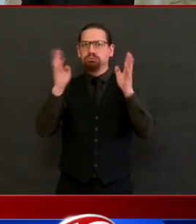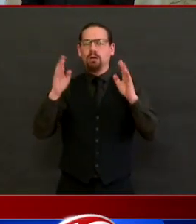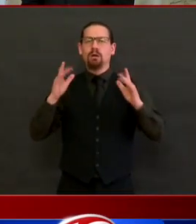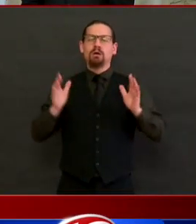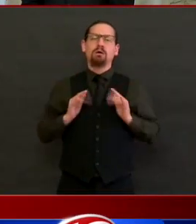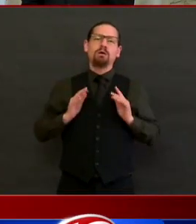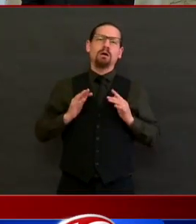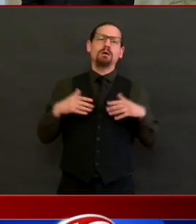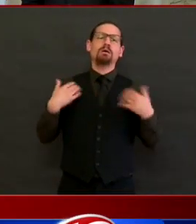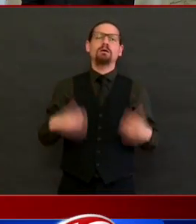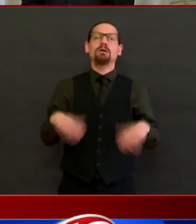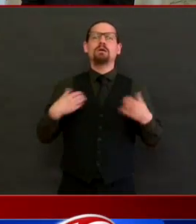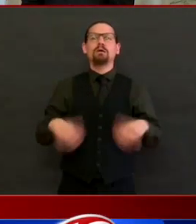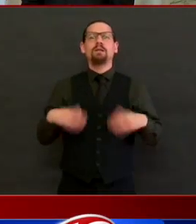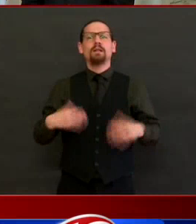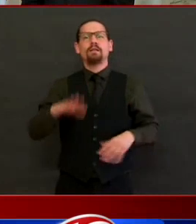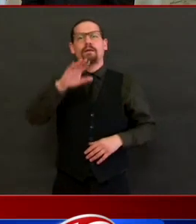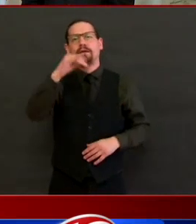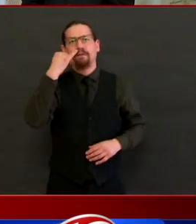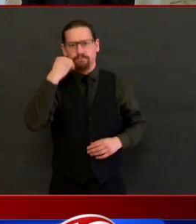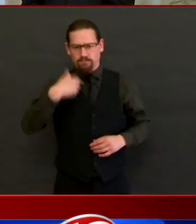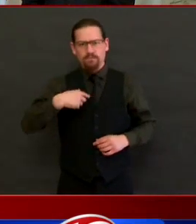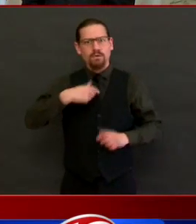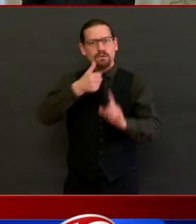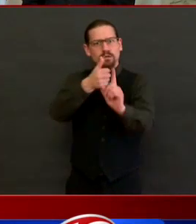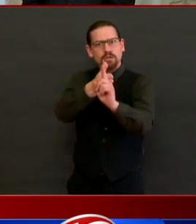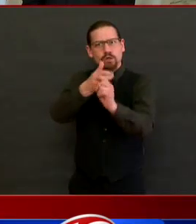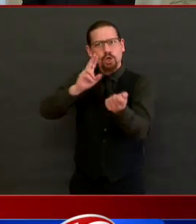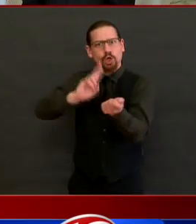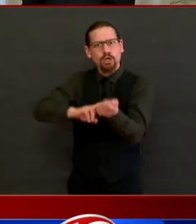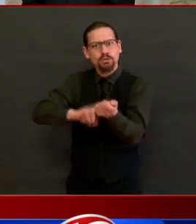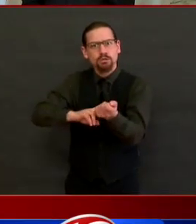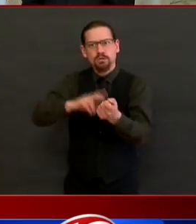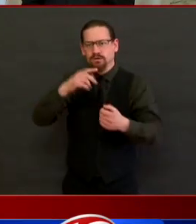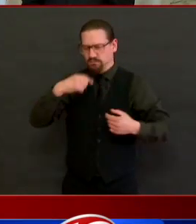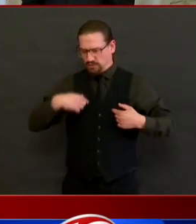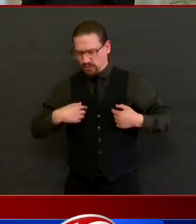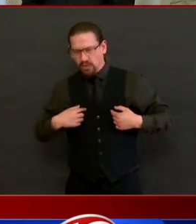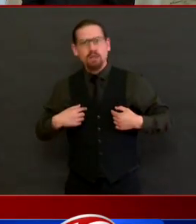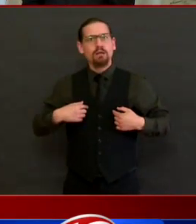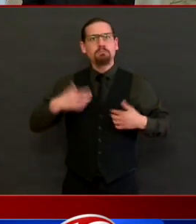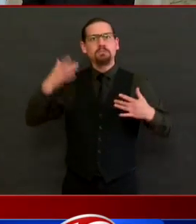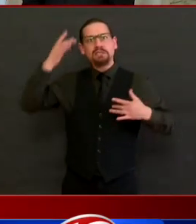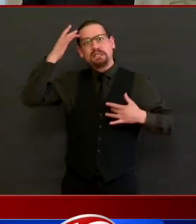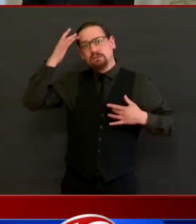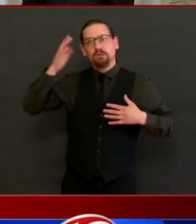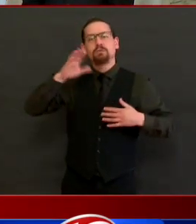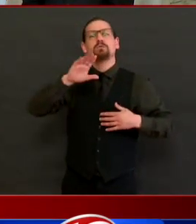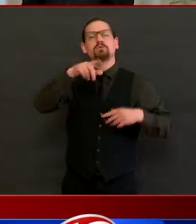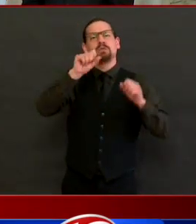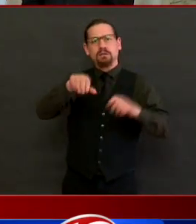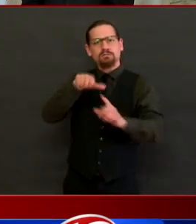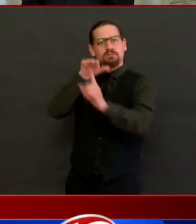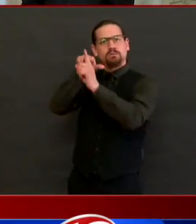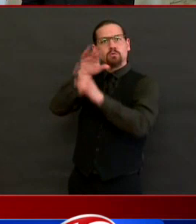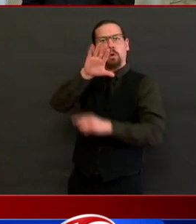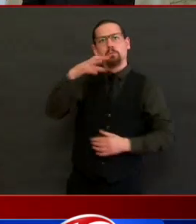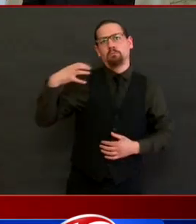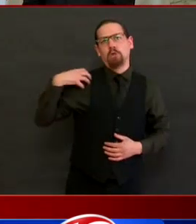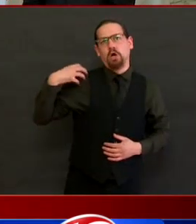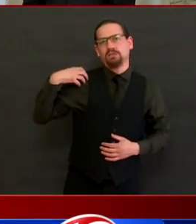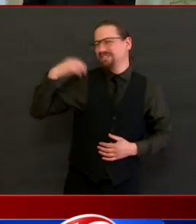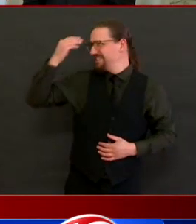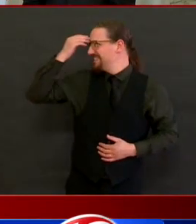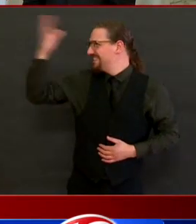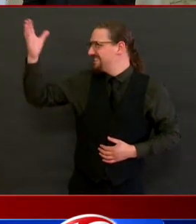say this, you want to know how you get it, talk to your boss at the nursing home. The Department of Health is in touch with all the nursing